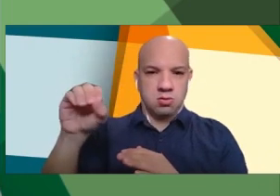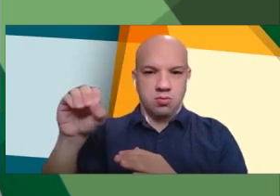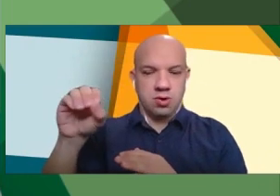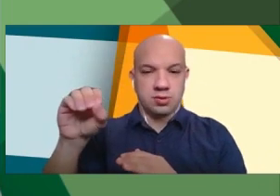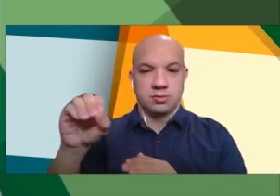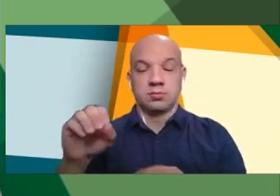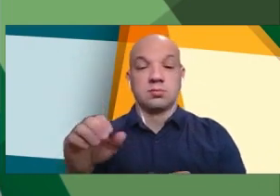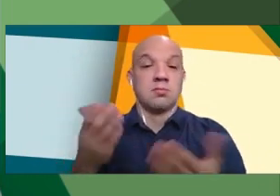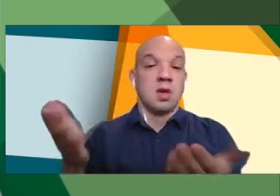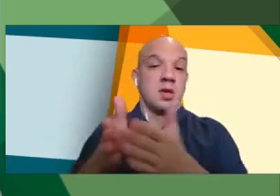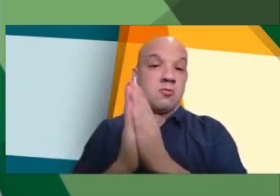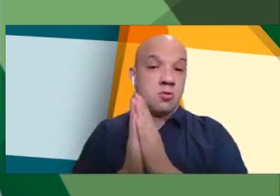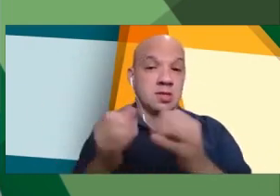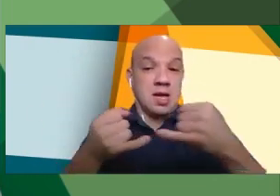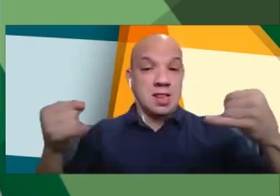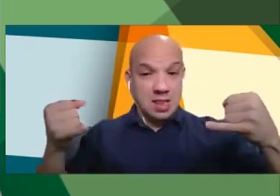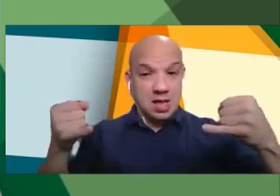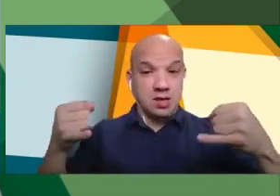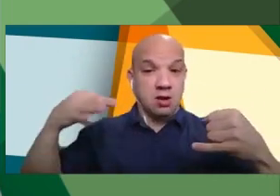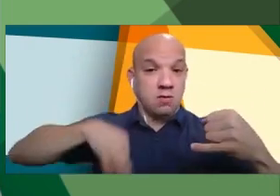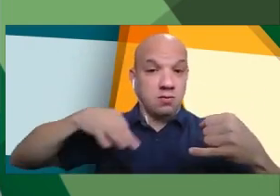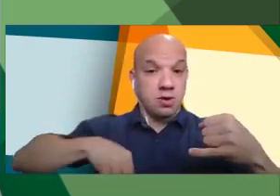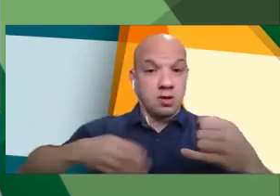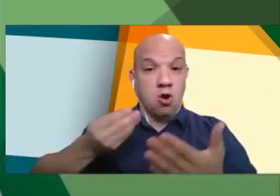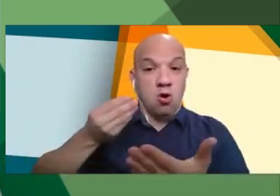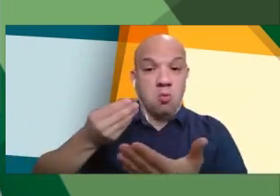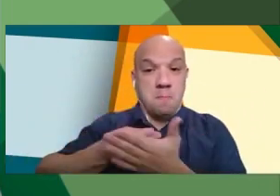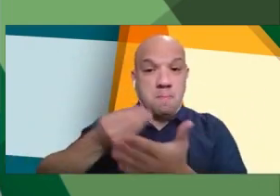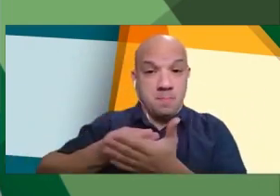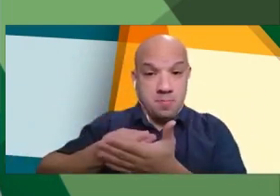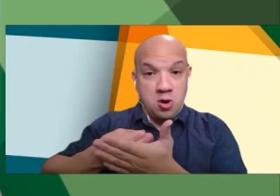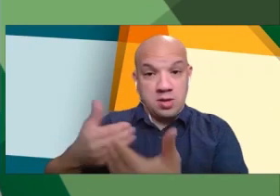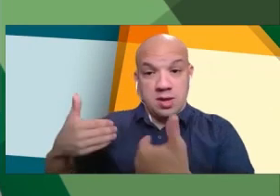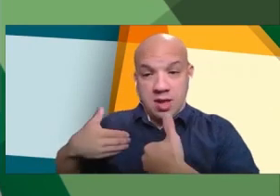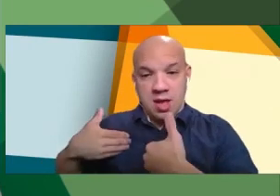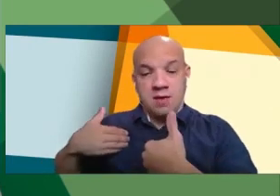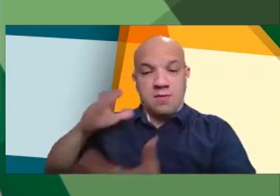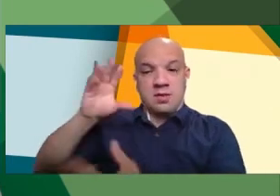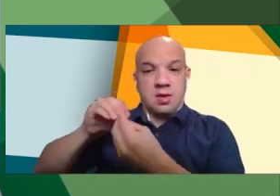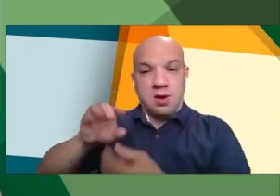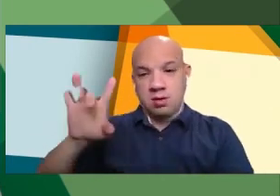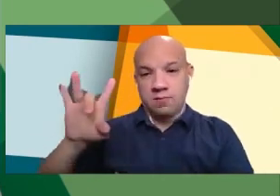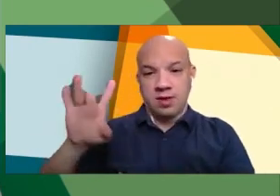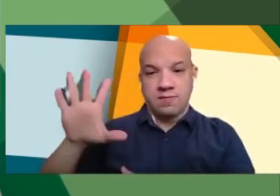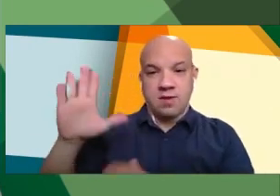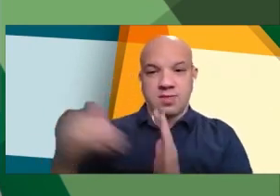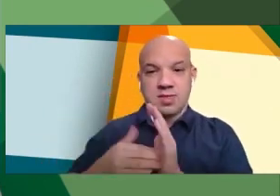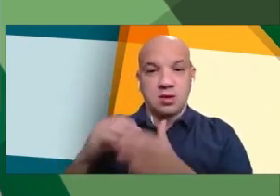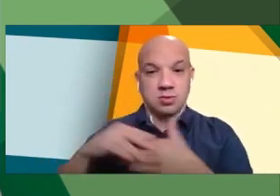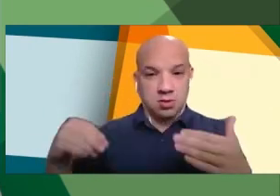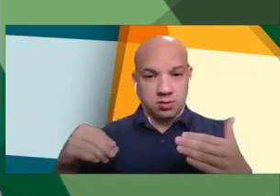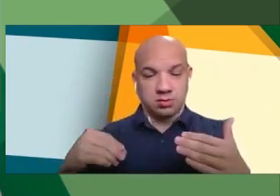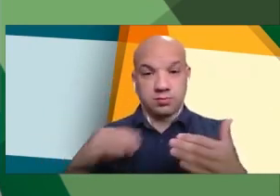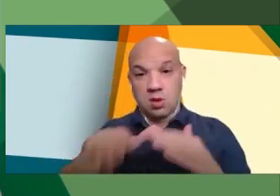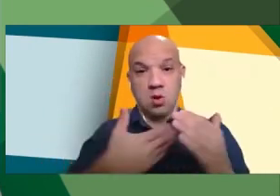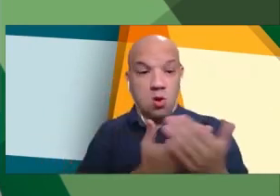line of credit or cash availability in the amount of $85,000. Also, proposers